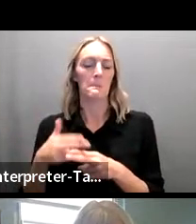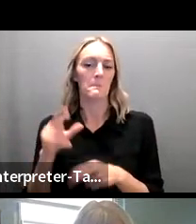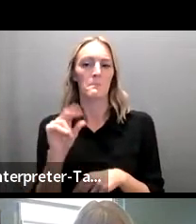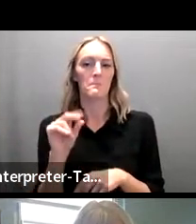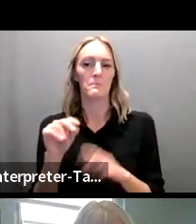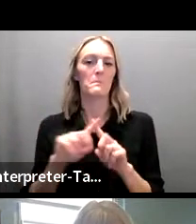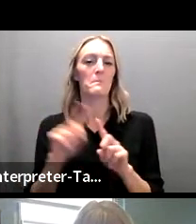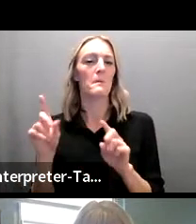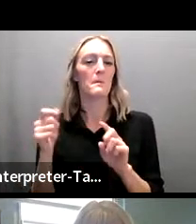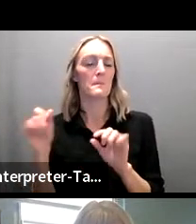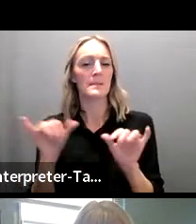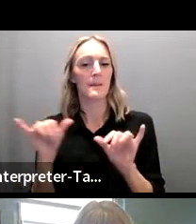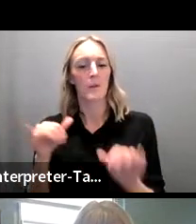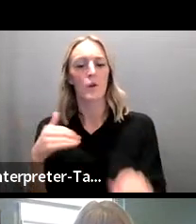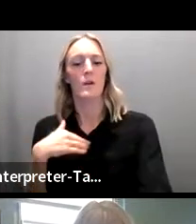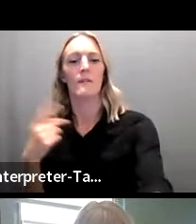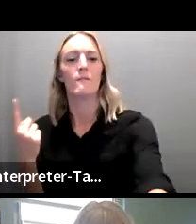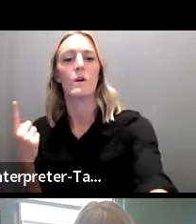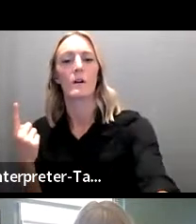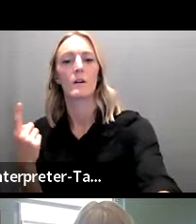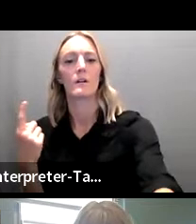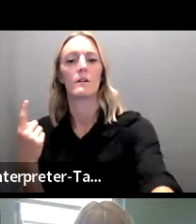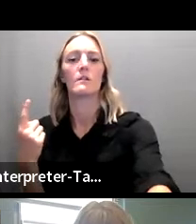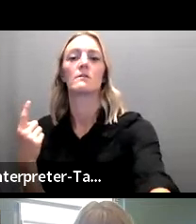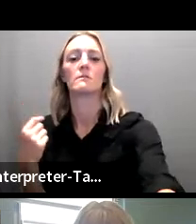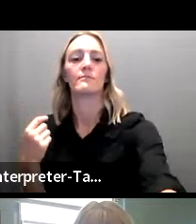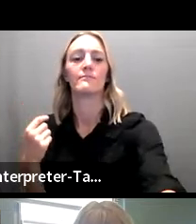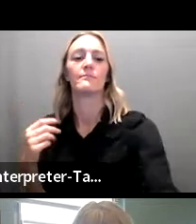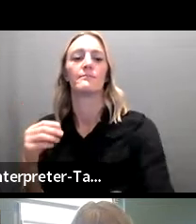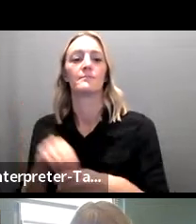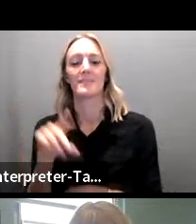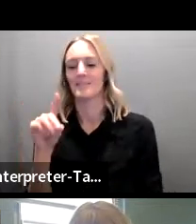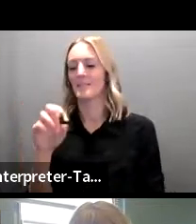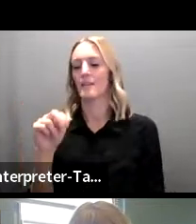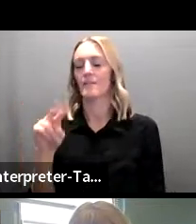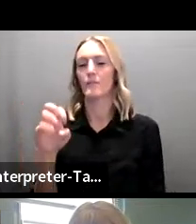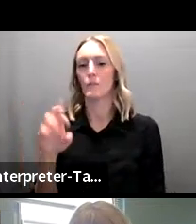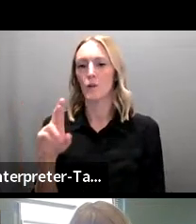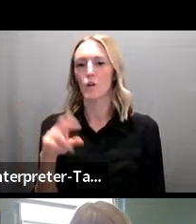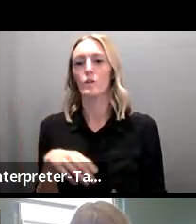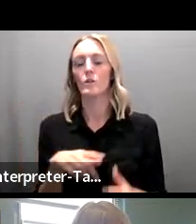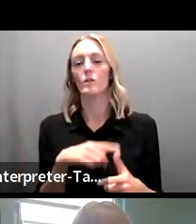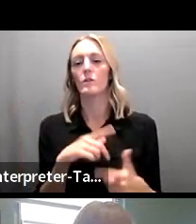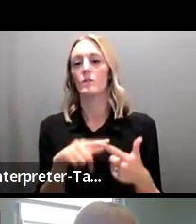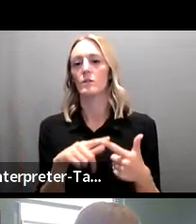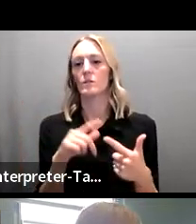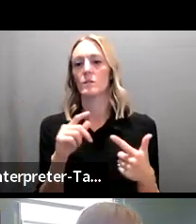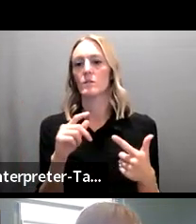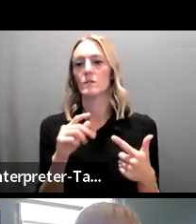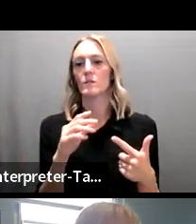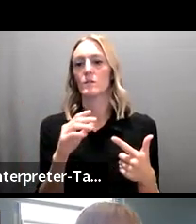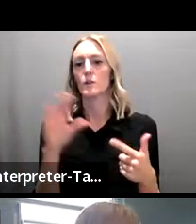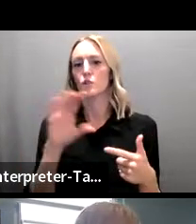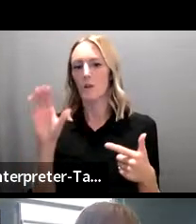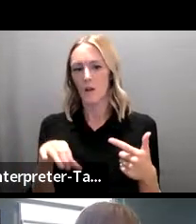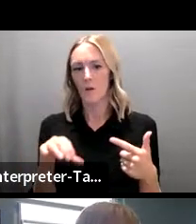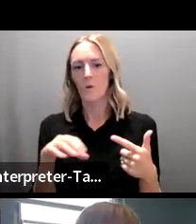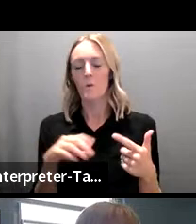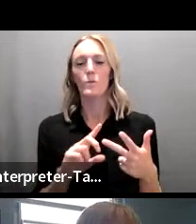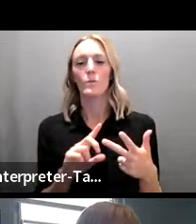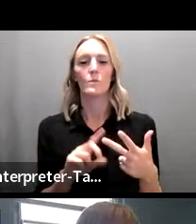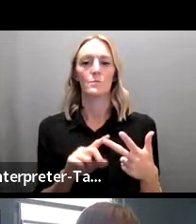So there is one in Denver. There's also one that is doing similar work in Chicago, and